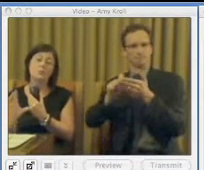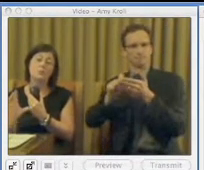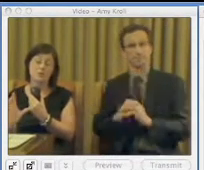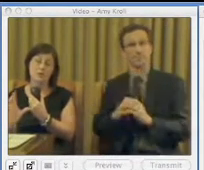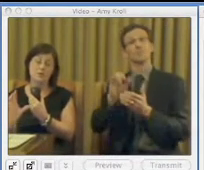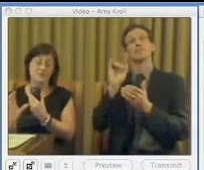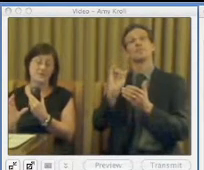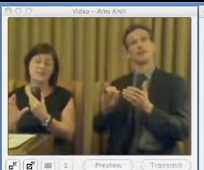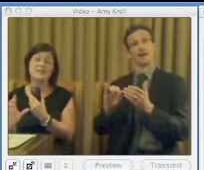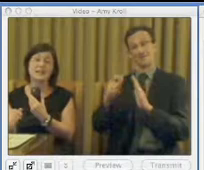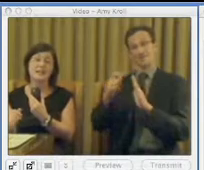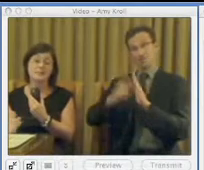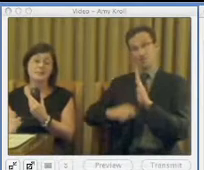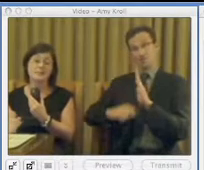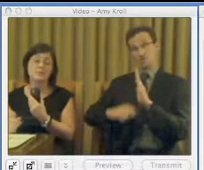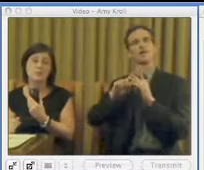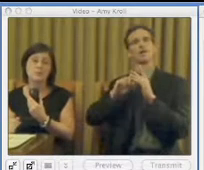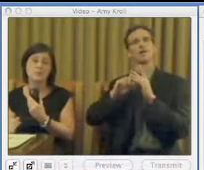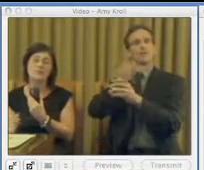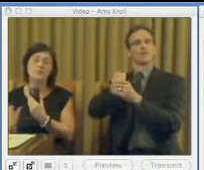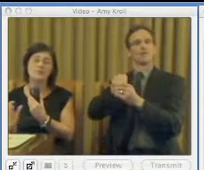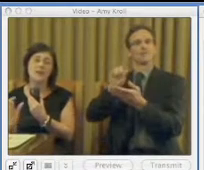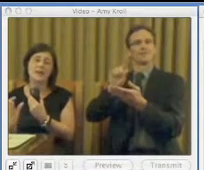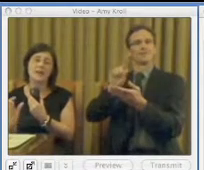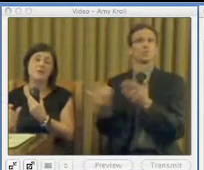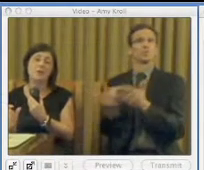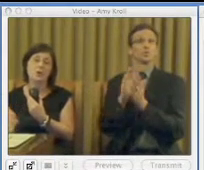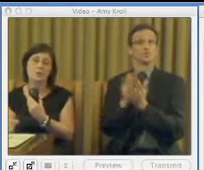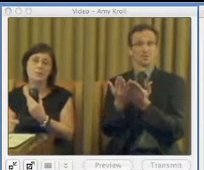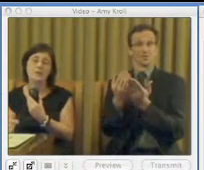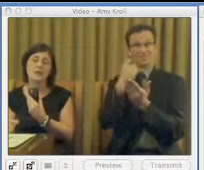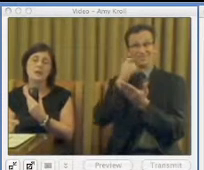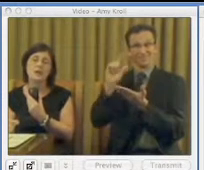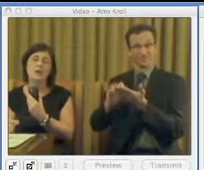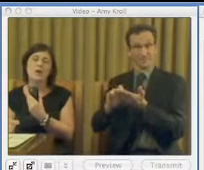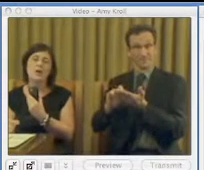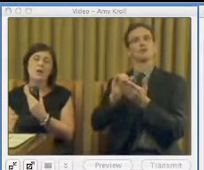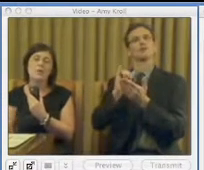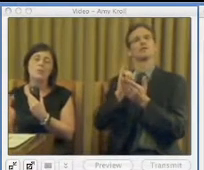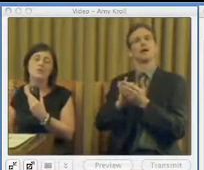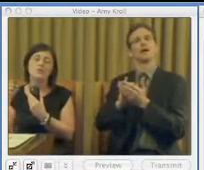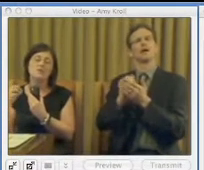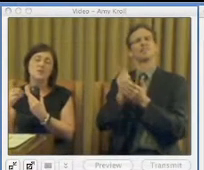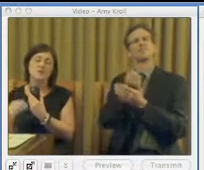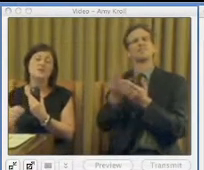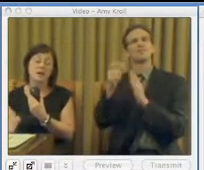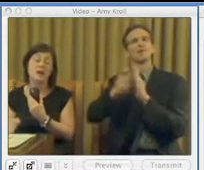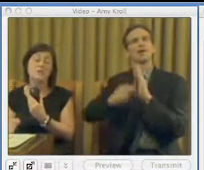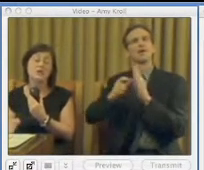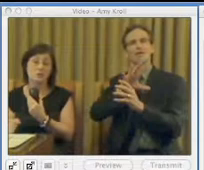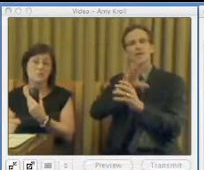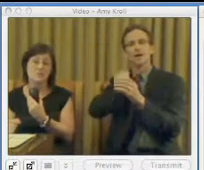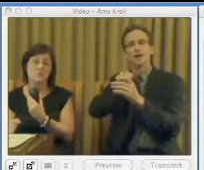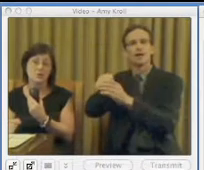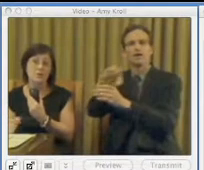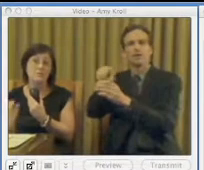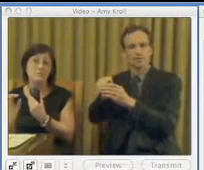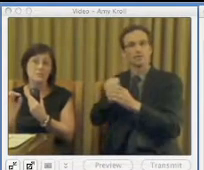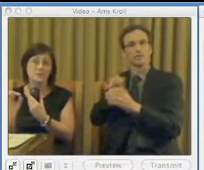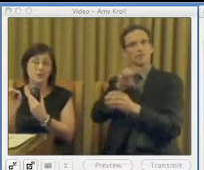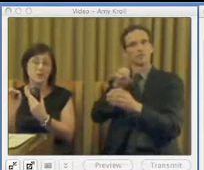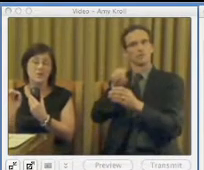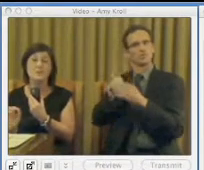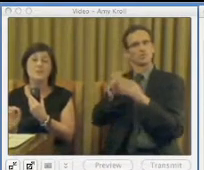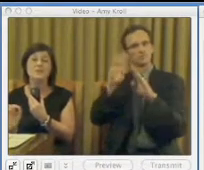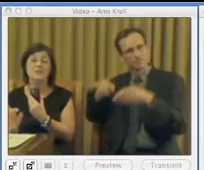foreword for a new book that just very recently was published, which is an edited volume which features